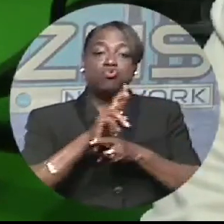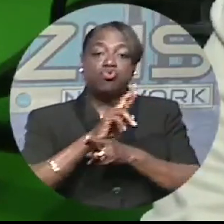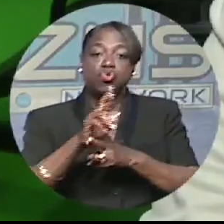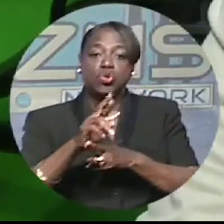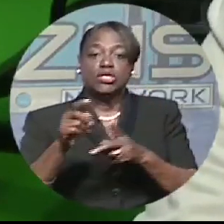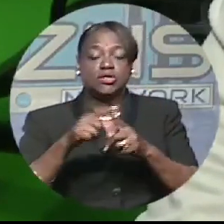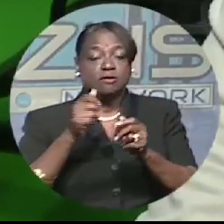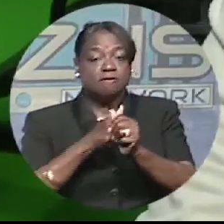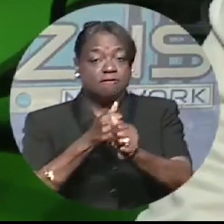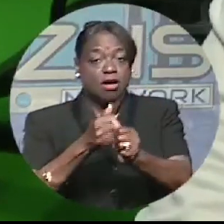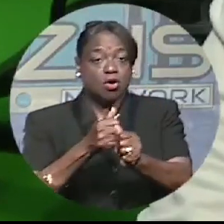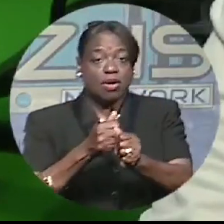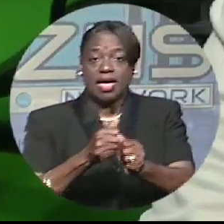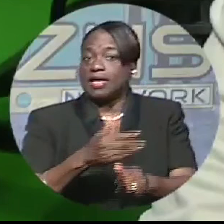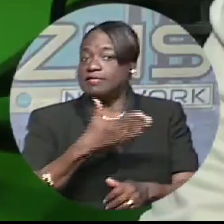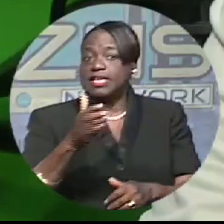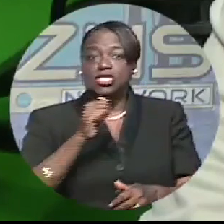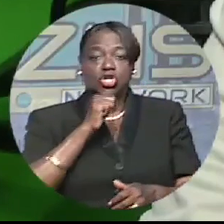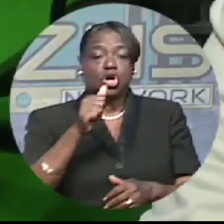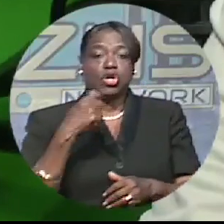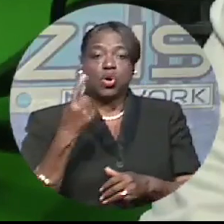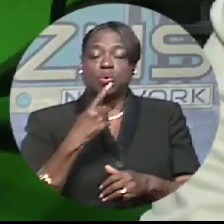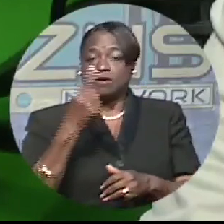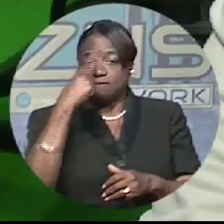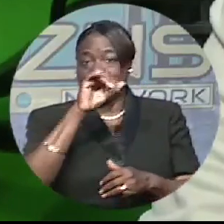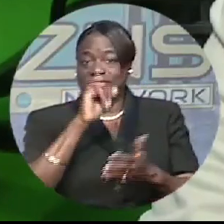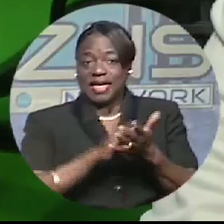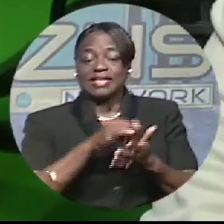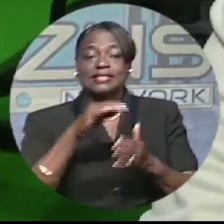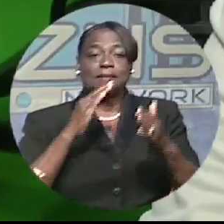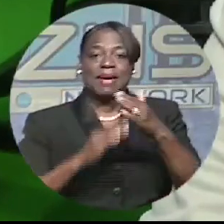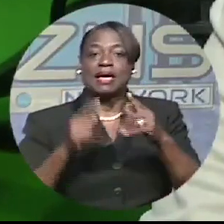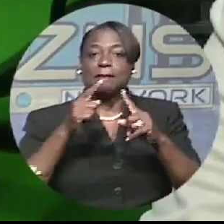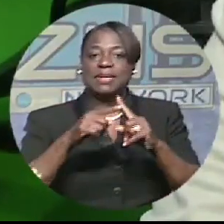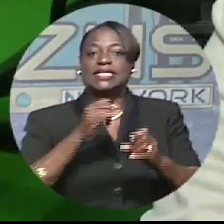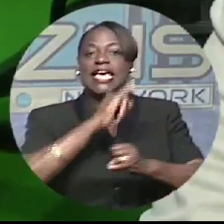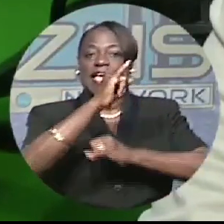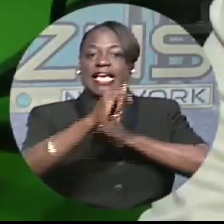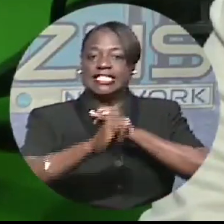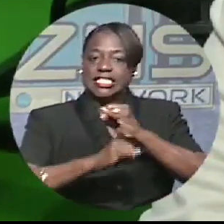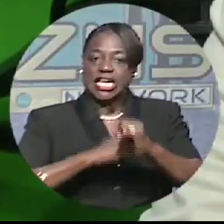aren't necessarily rules that are only unique to that bank, but these are international banking rules.